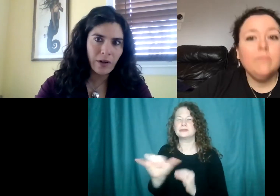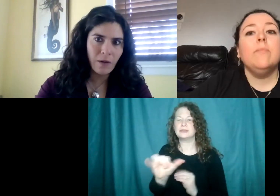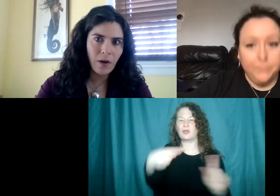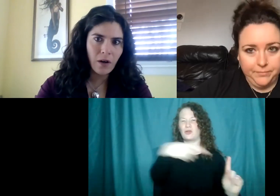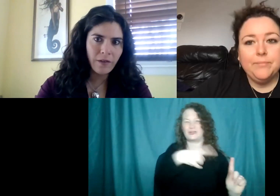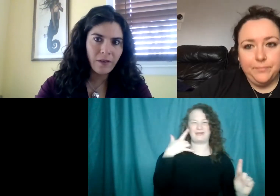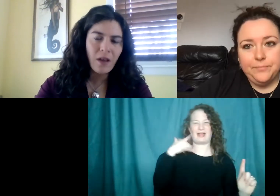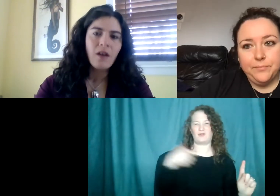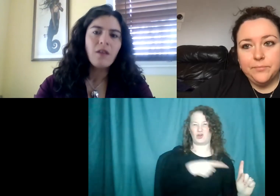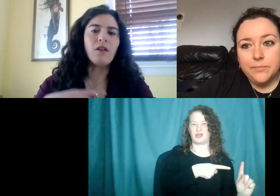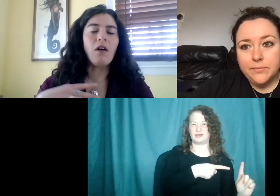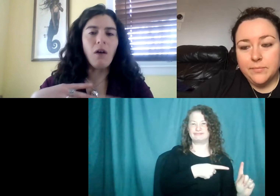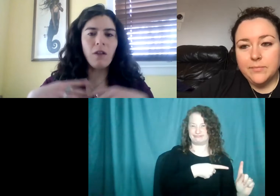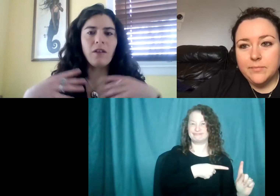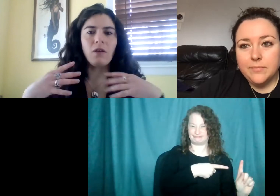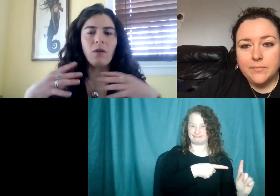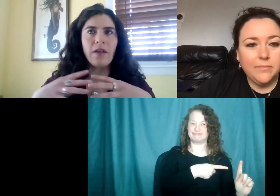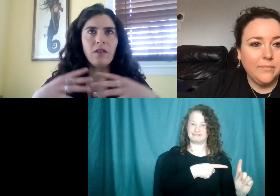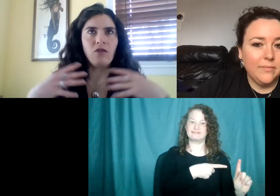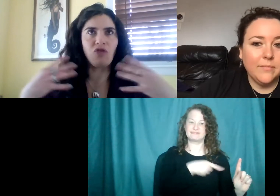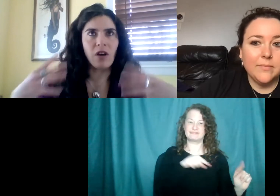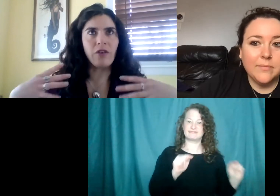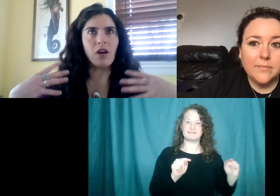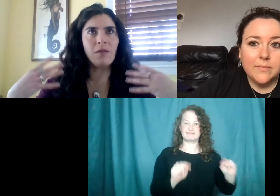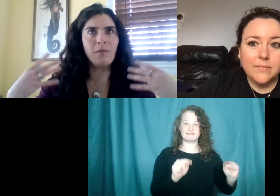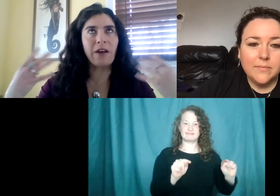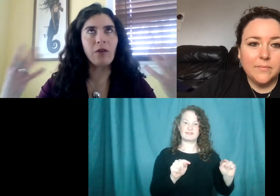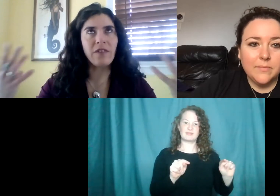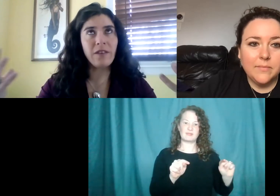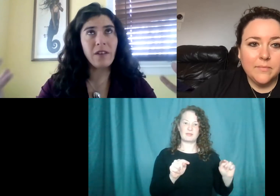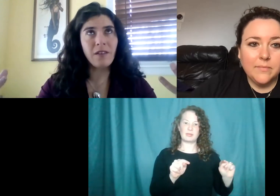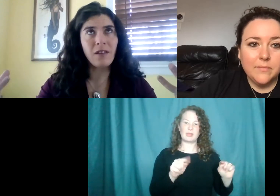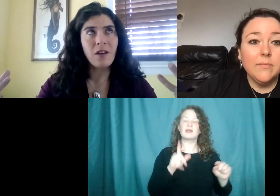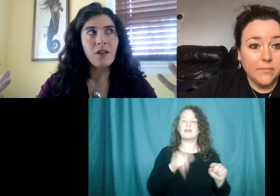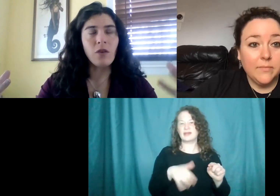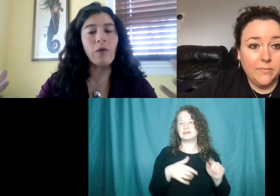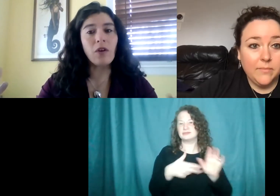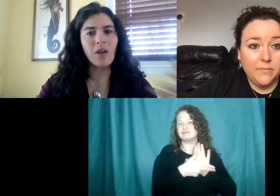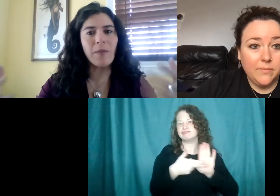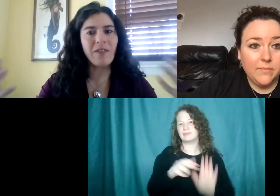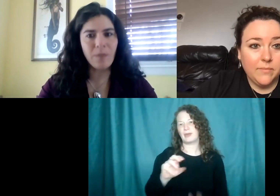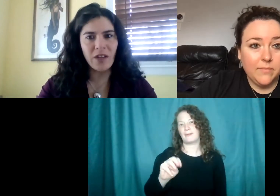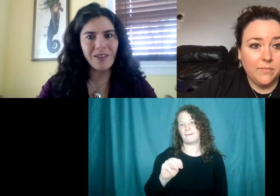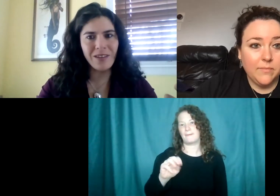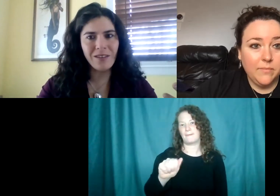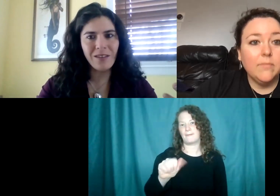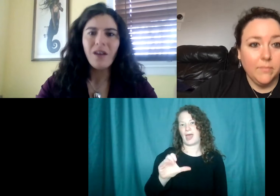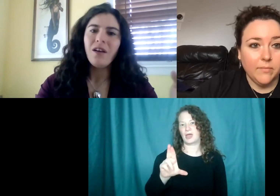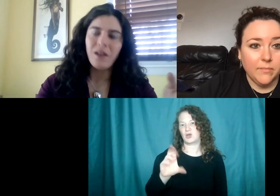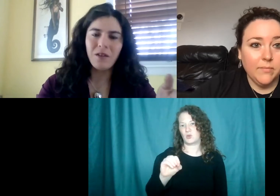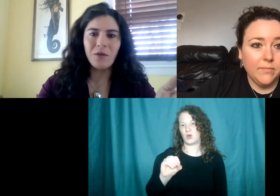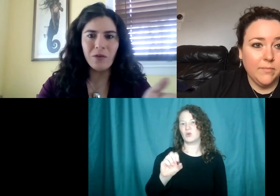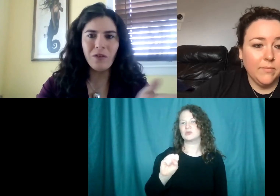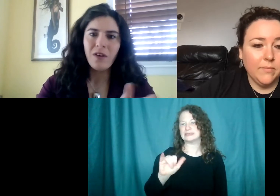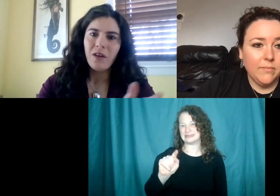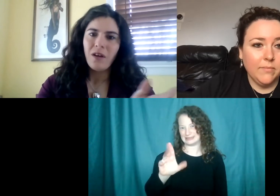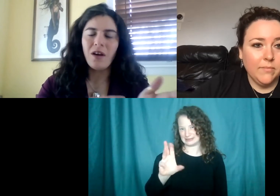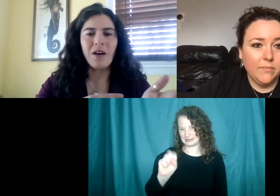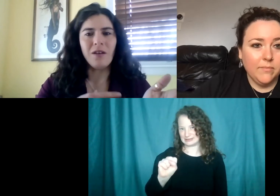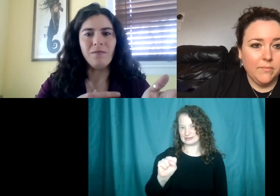California kelp forests. They're also in the genre Macrocystis. So when we talk about species, it